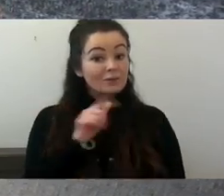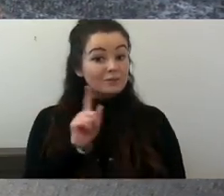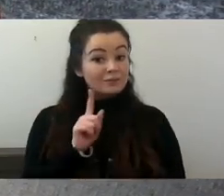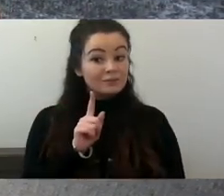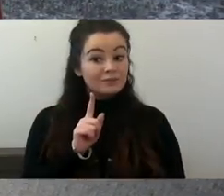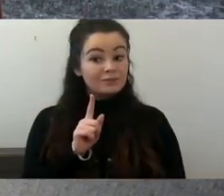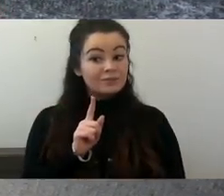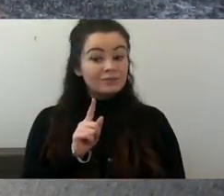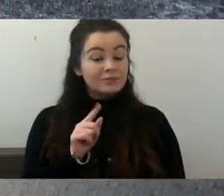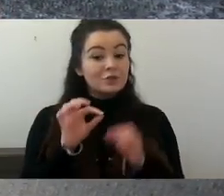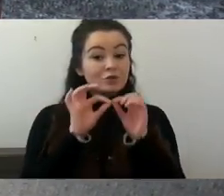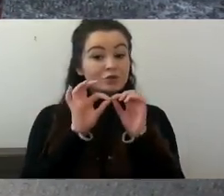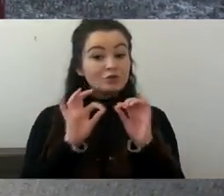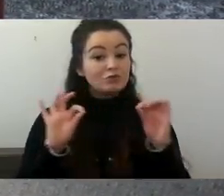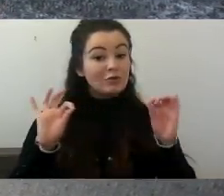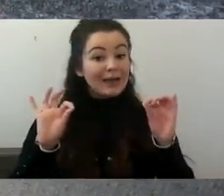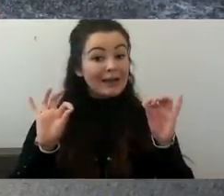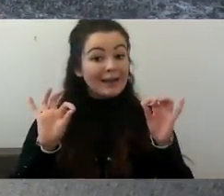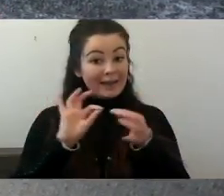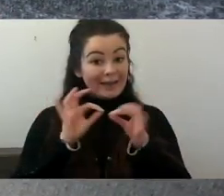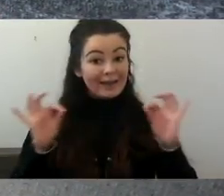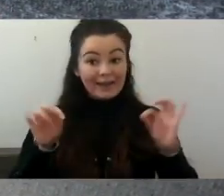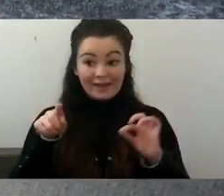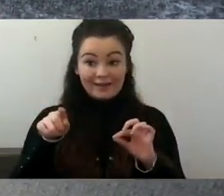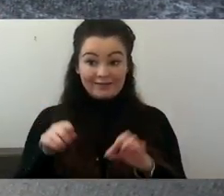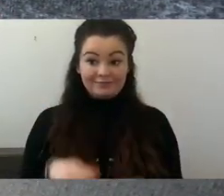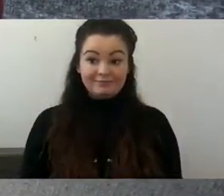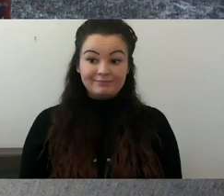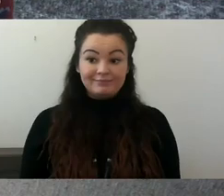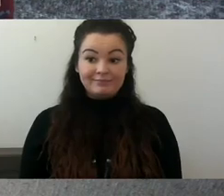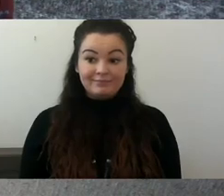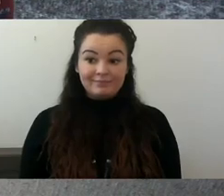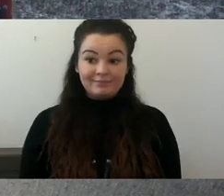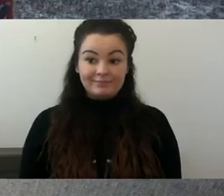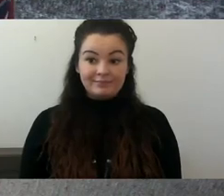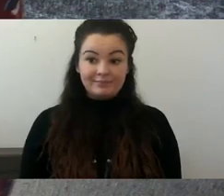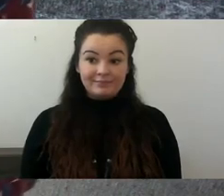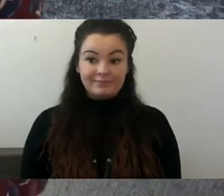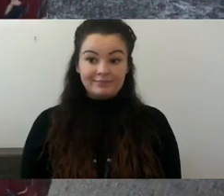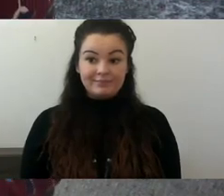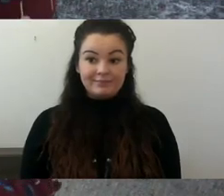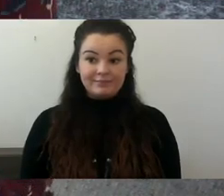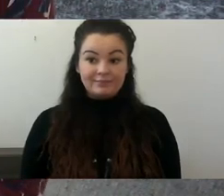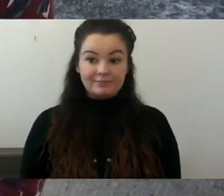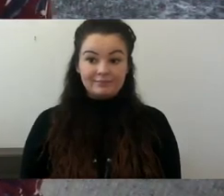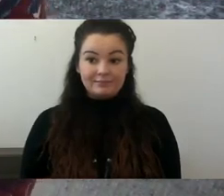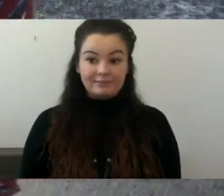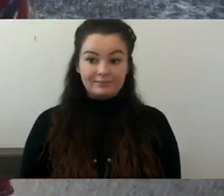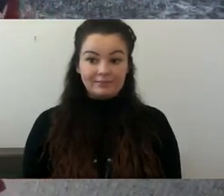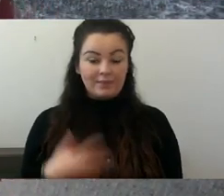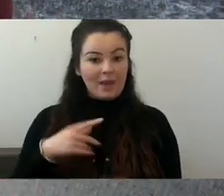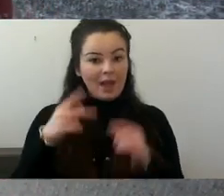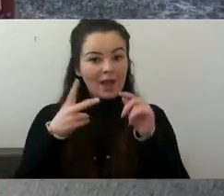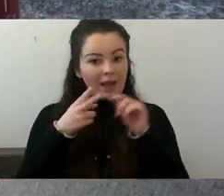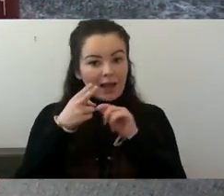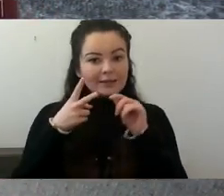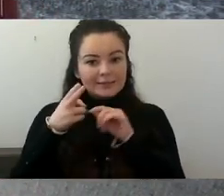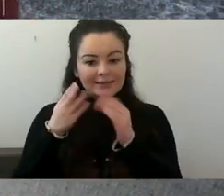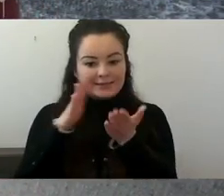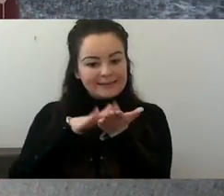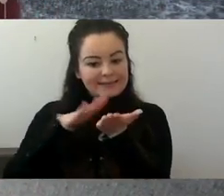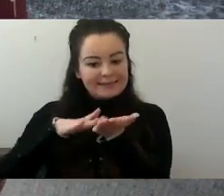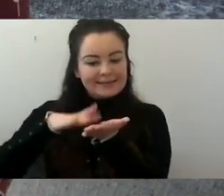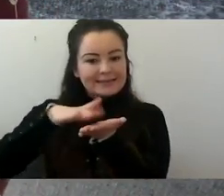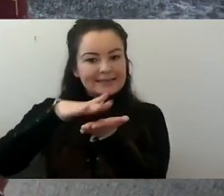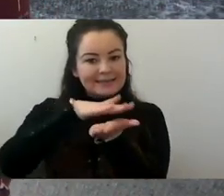And I think now I'm going to add on a bit of string. So I'm just going to cut some pieces out and stick them